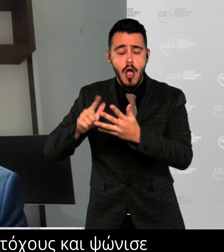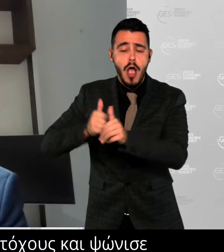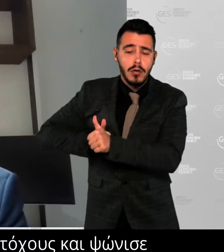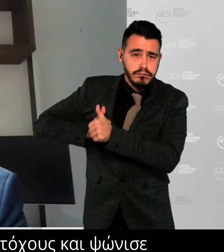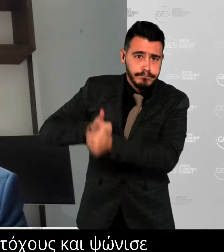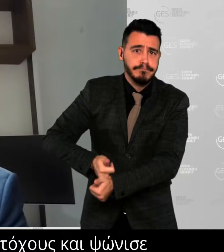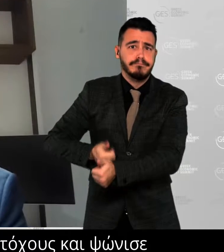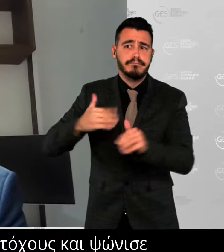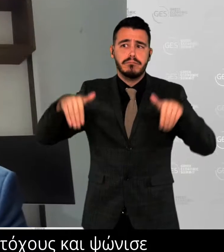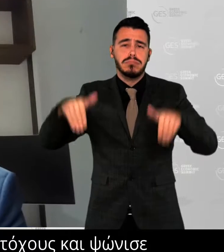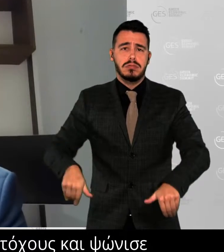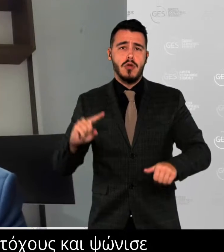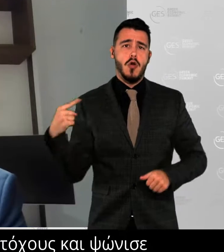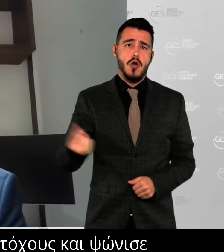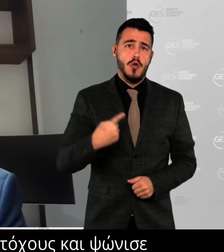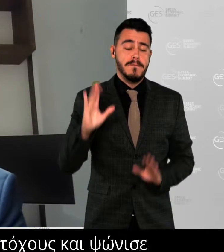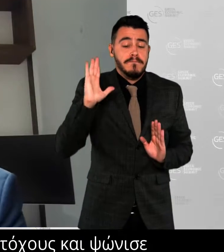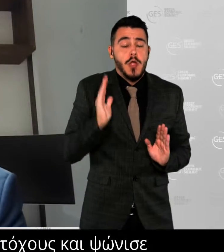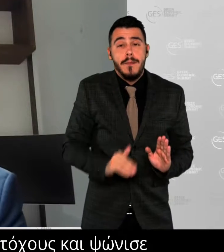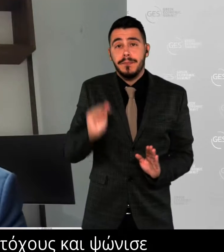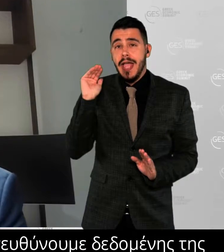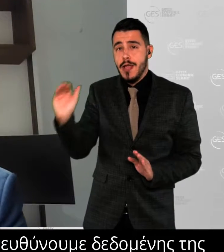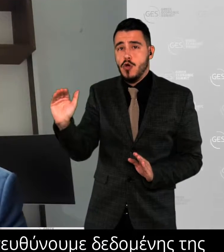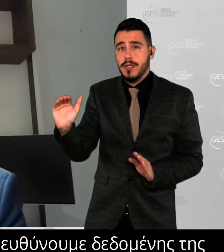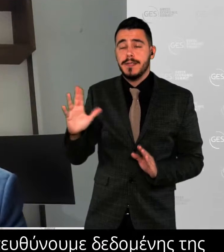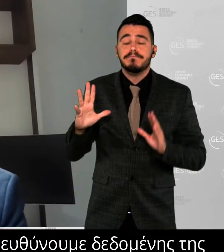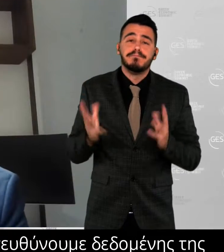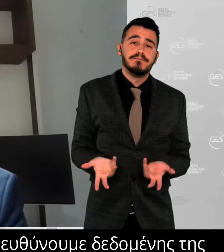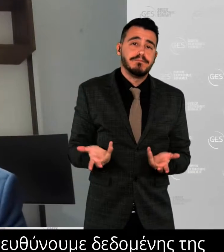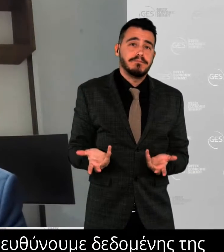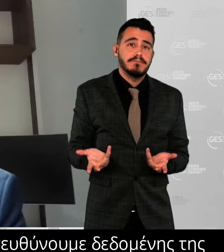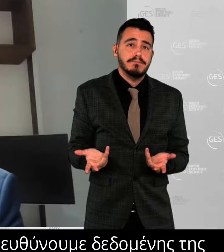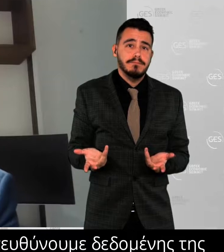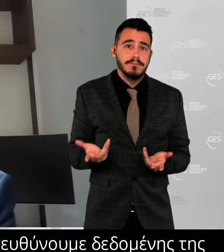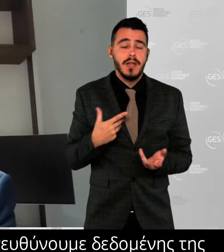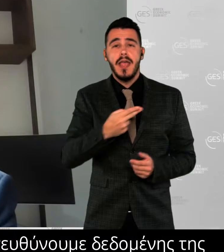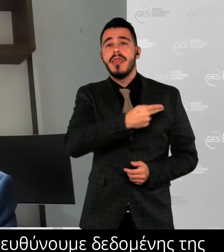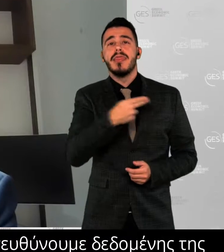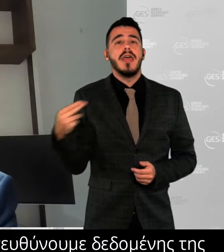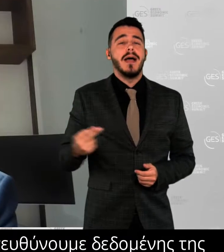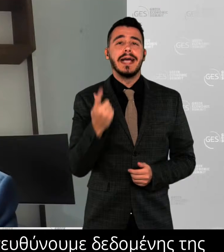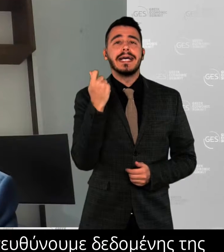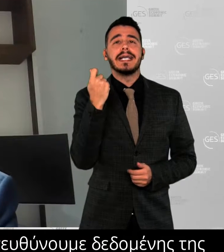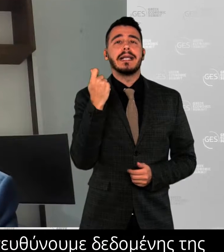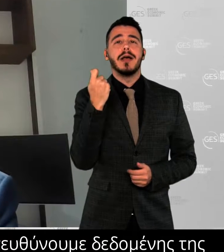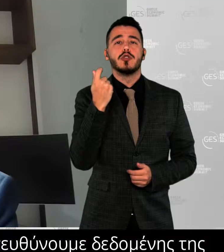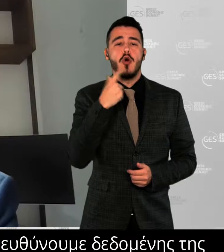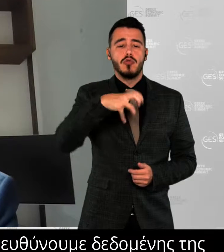the financial sector at large, and banks in particular, play in driving down emissions?